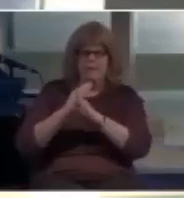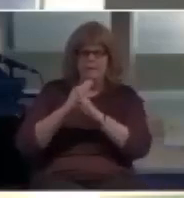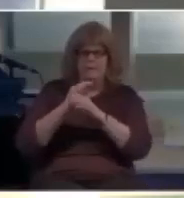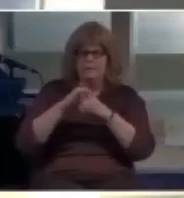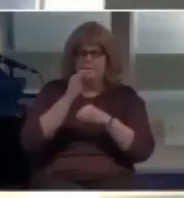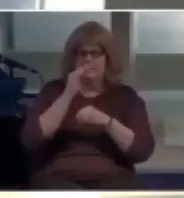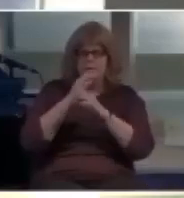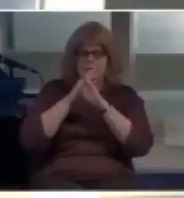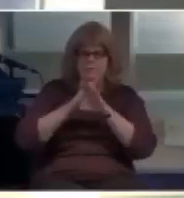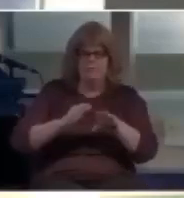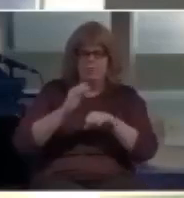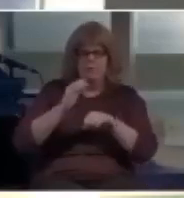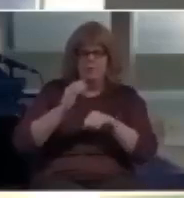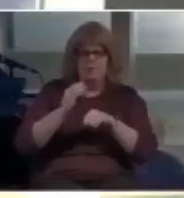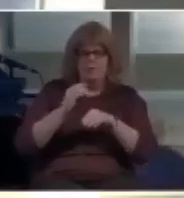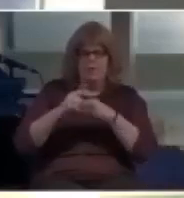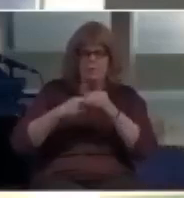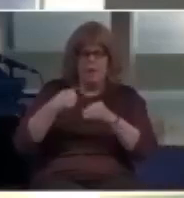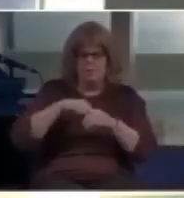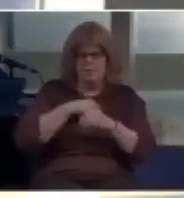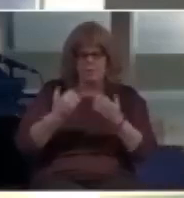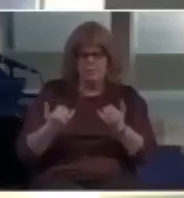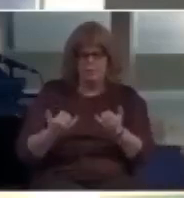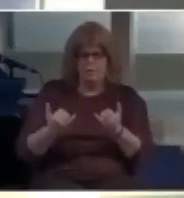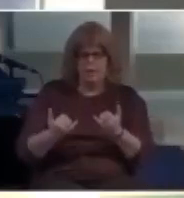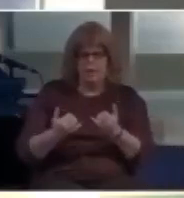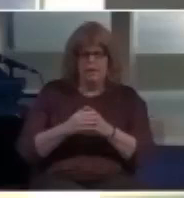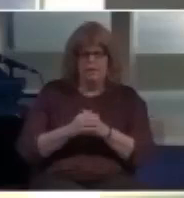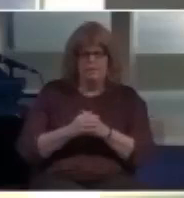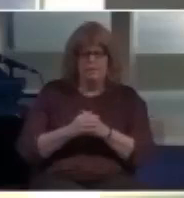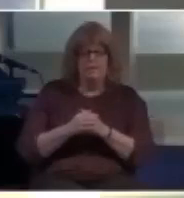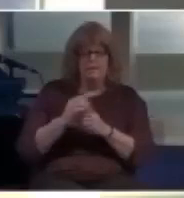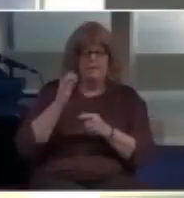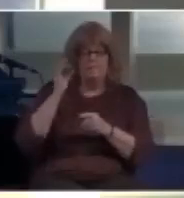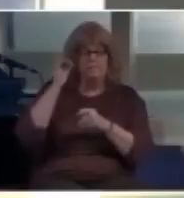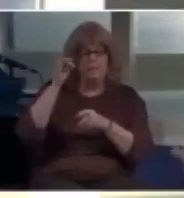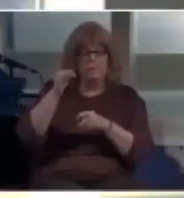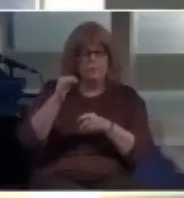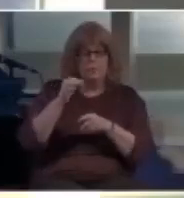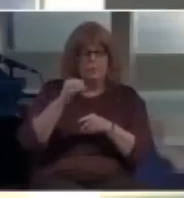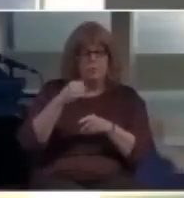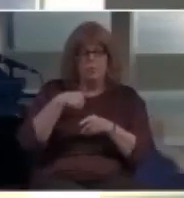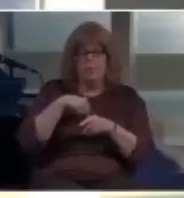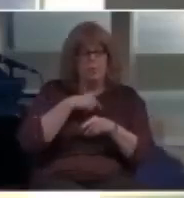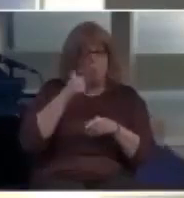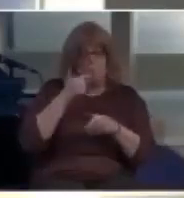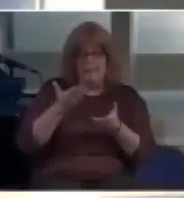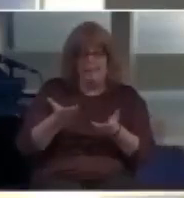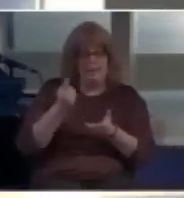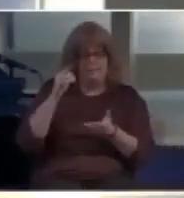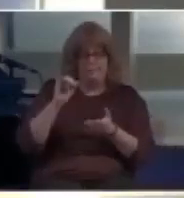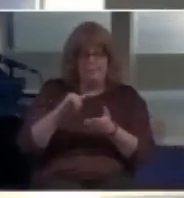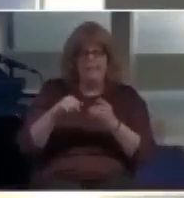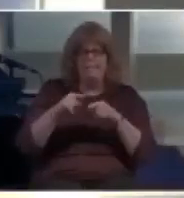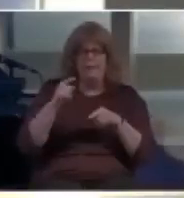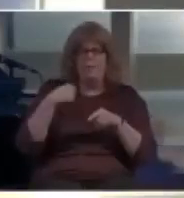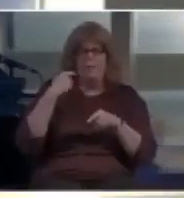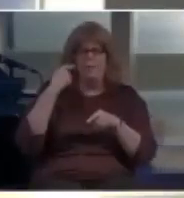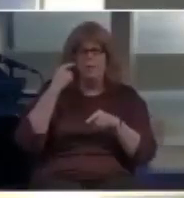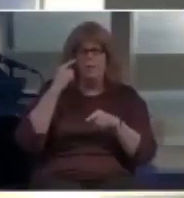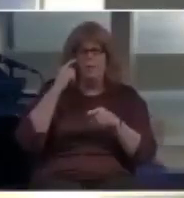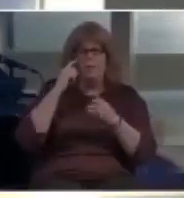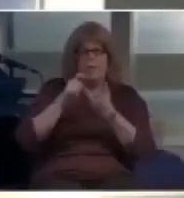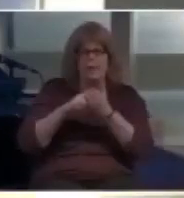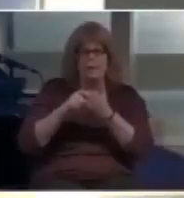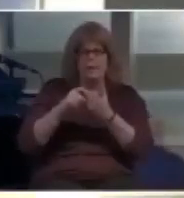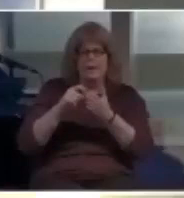work around us? And so we see this picture of the future. This is the future. We're not going to be here for it. But we recognize